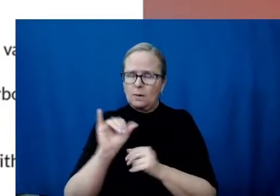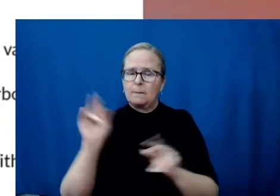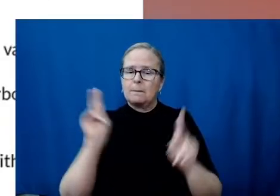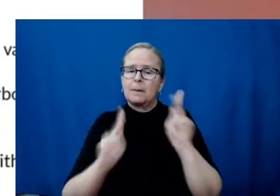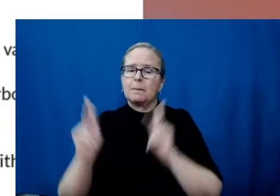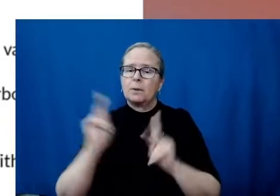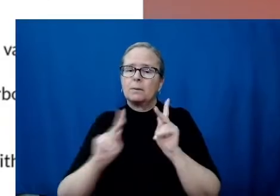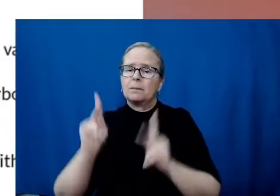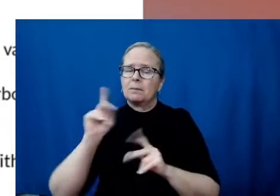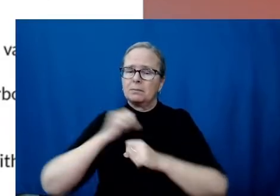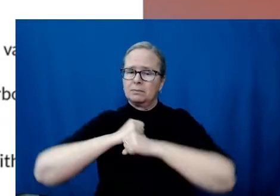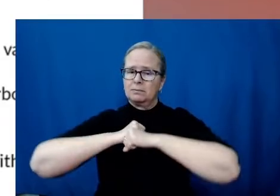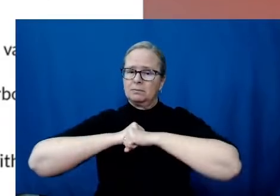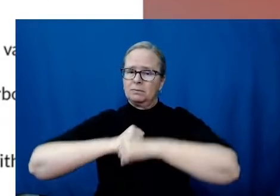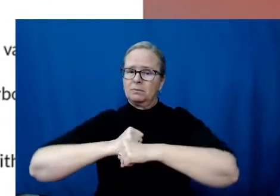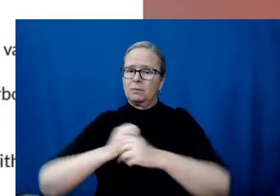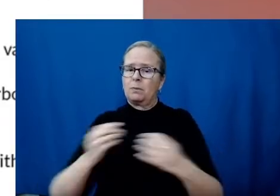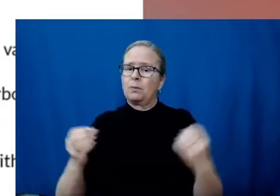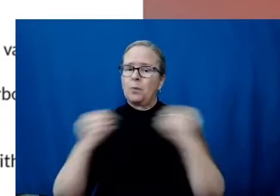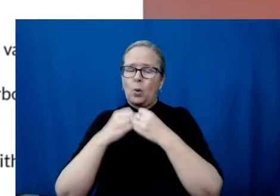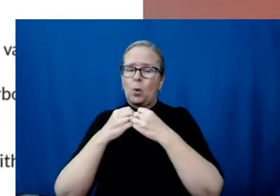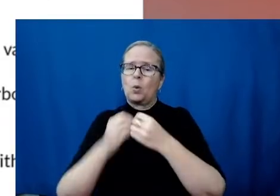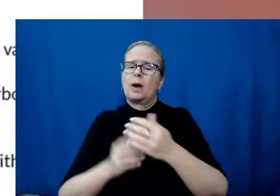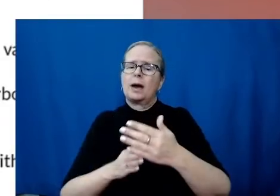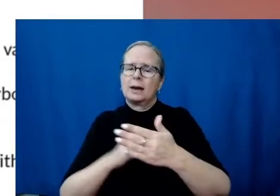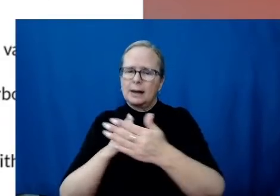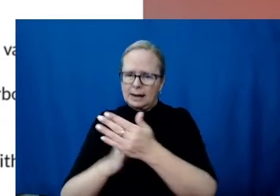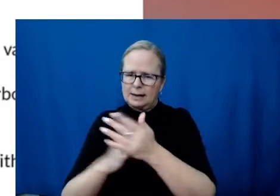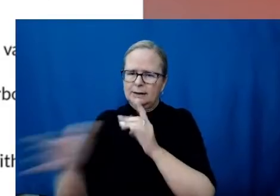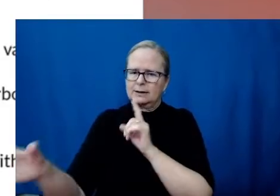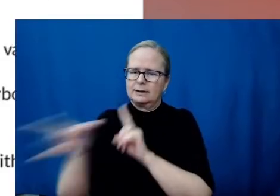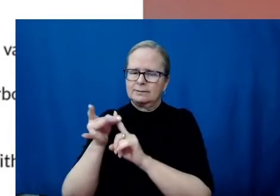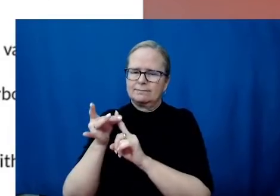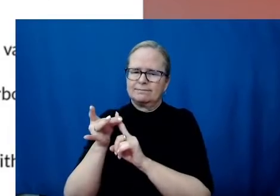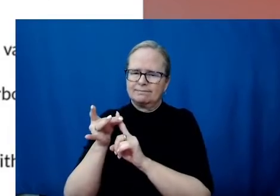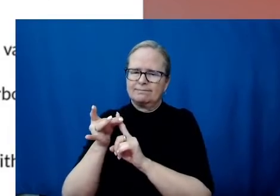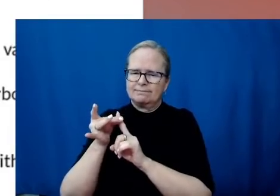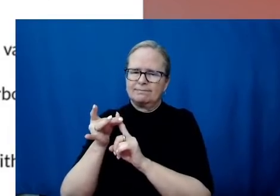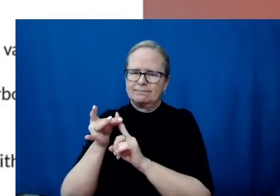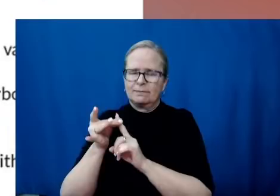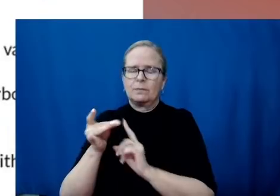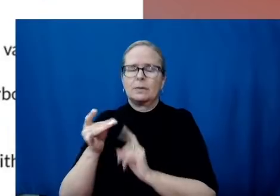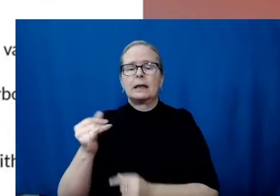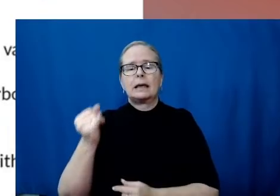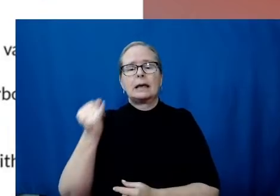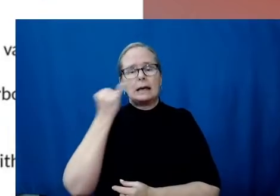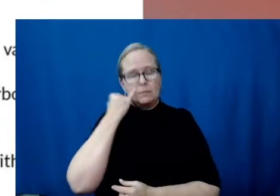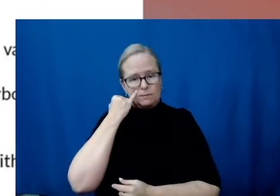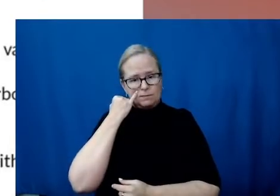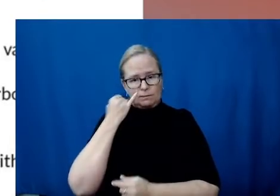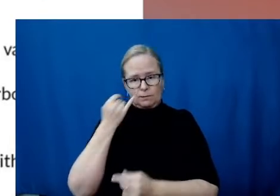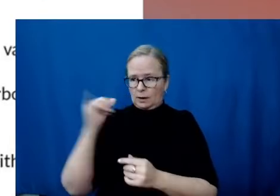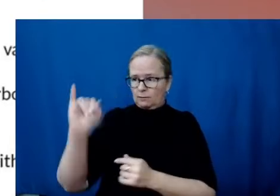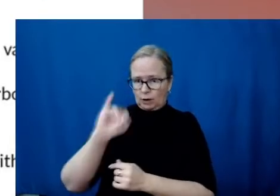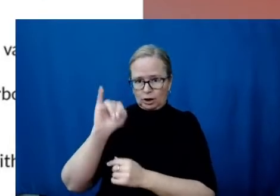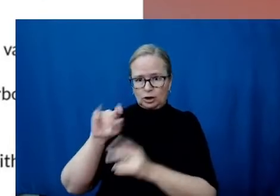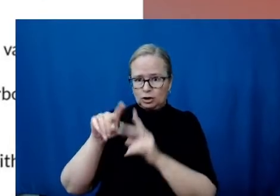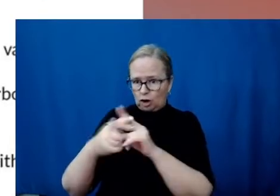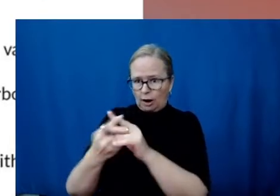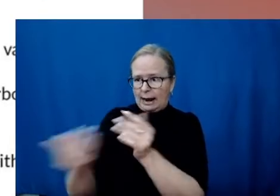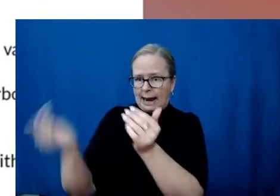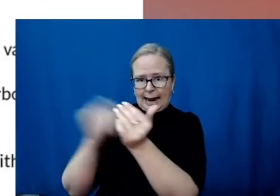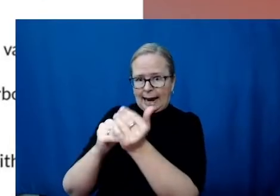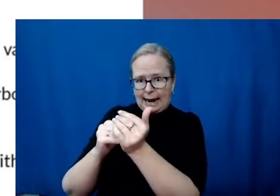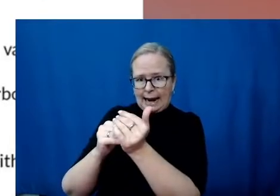from leaking from quarantine will appear, they won't lead to super fast outbreak, but to